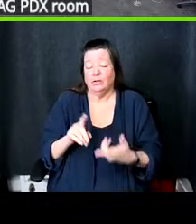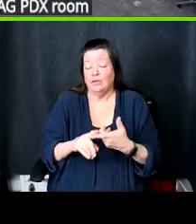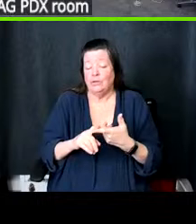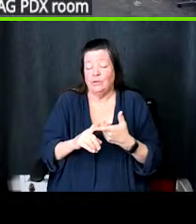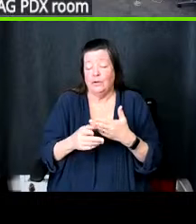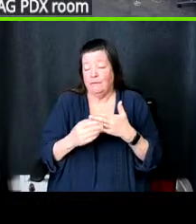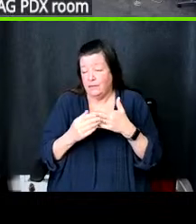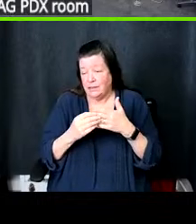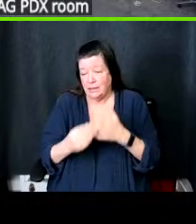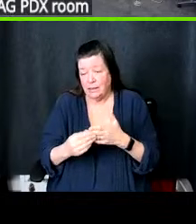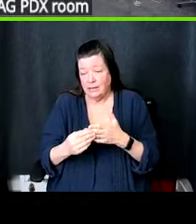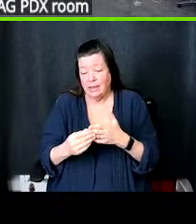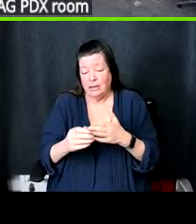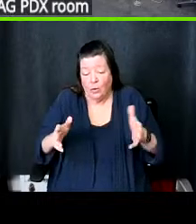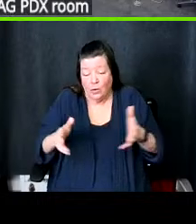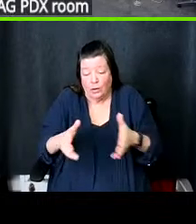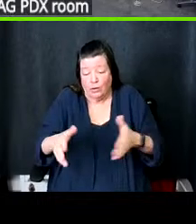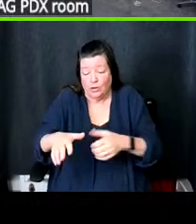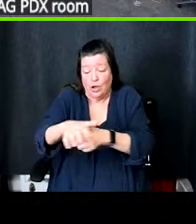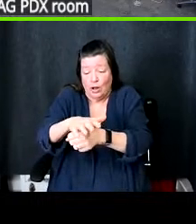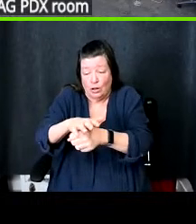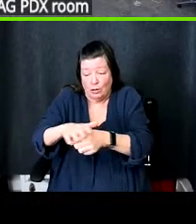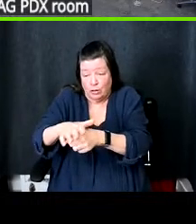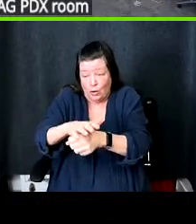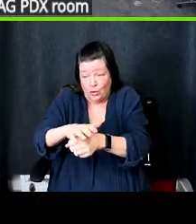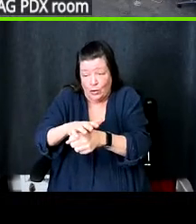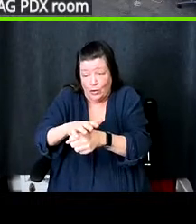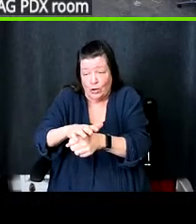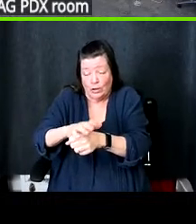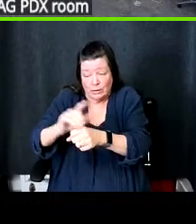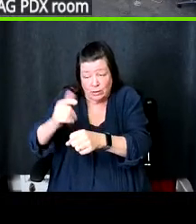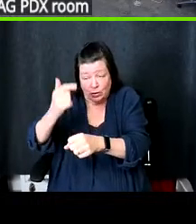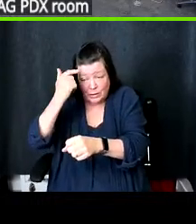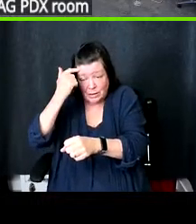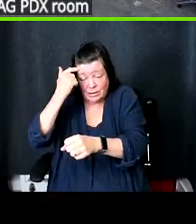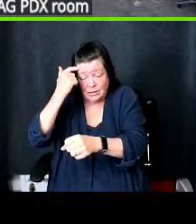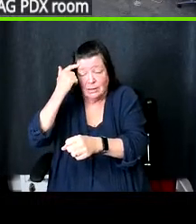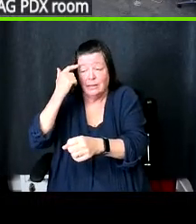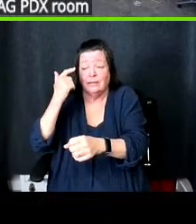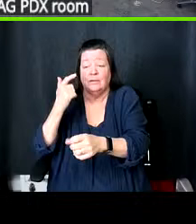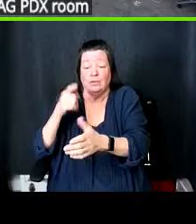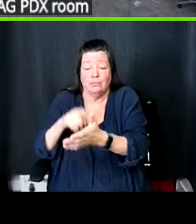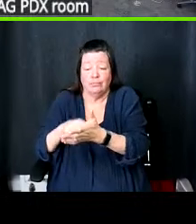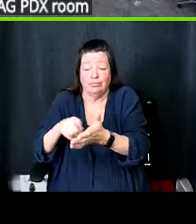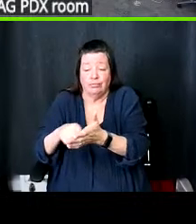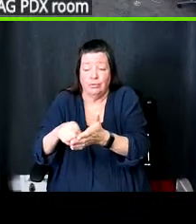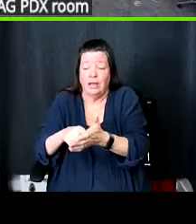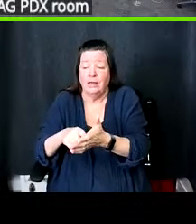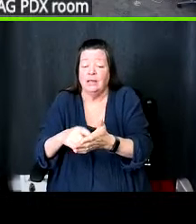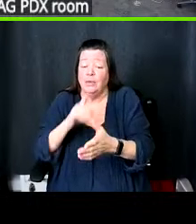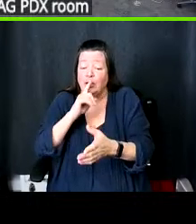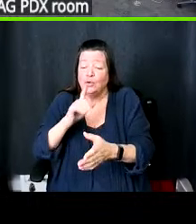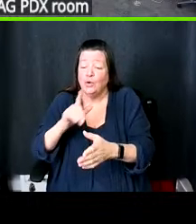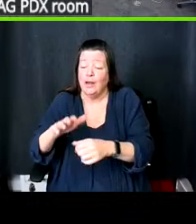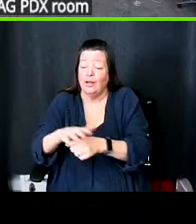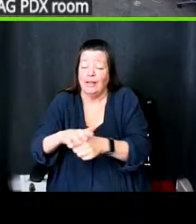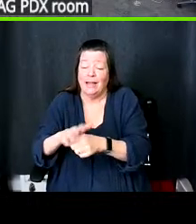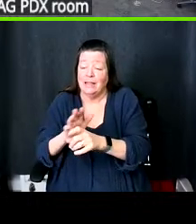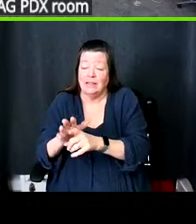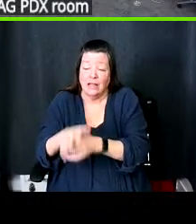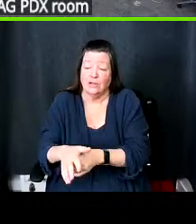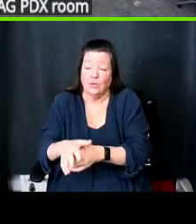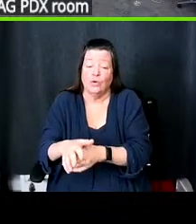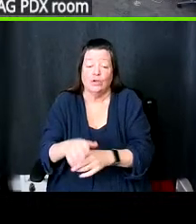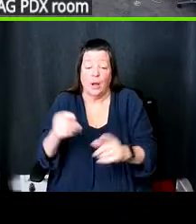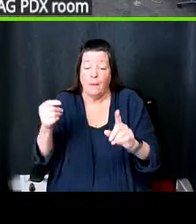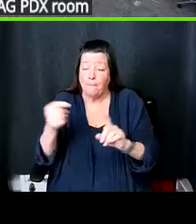local jurisdiction exploration of land and zoning swaps. Potentially including community centers, you know, and bullet these out, you